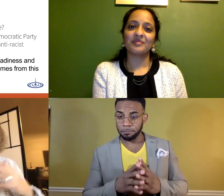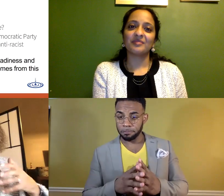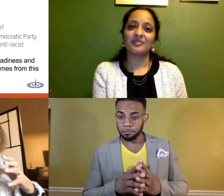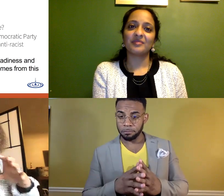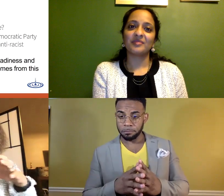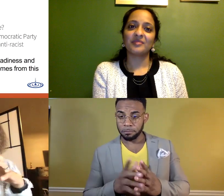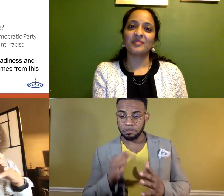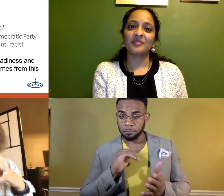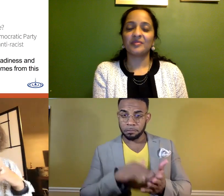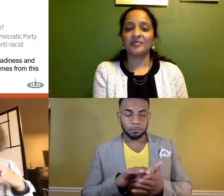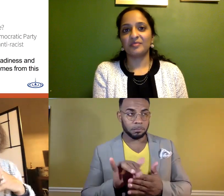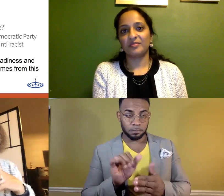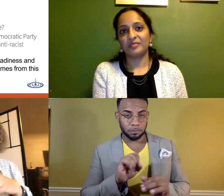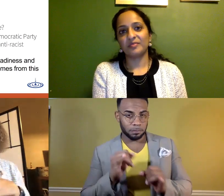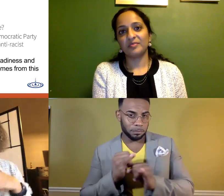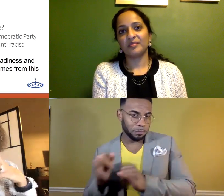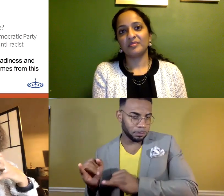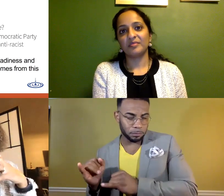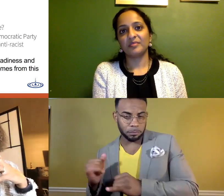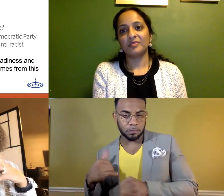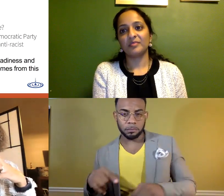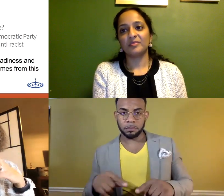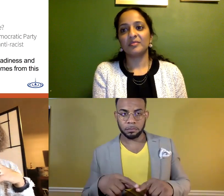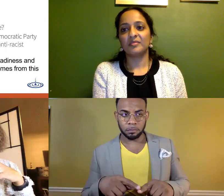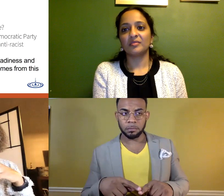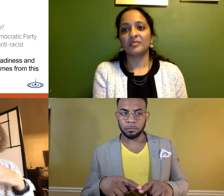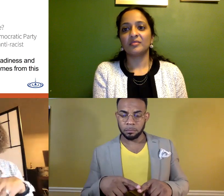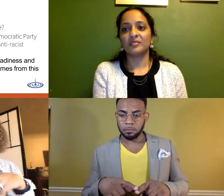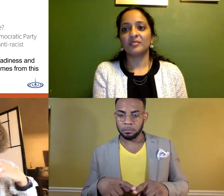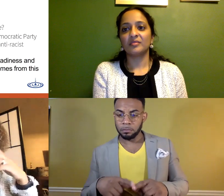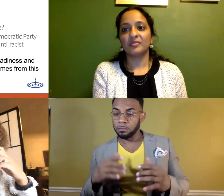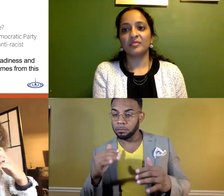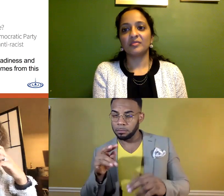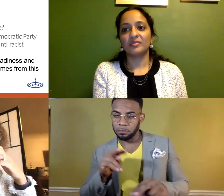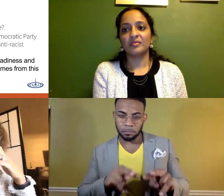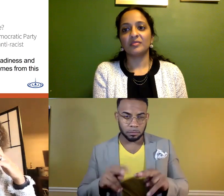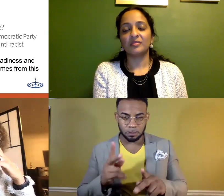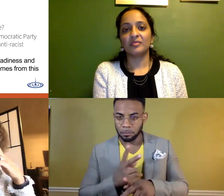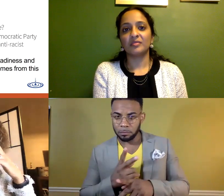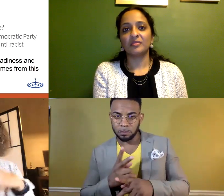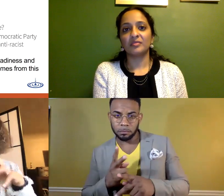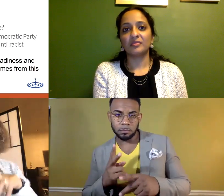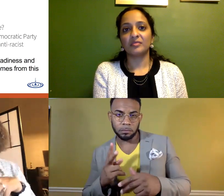We are often, like, as an individual, we are navigating